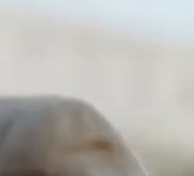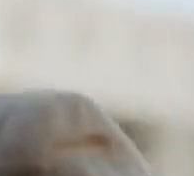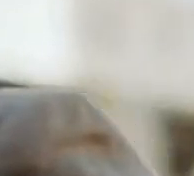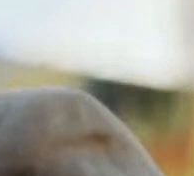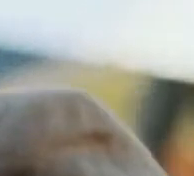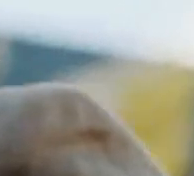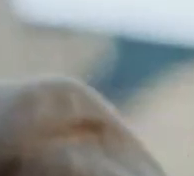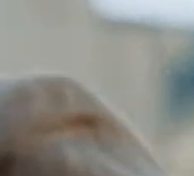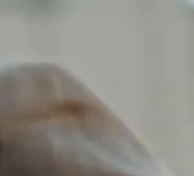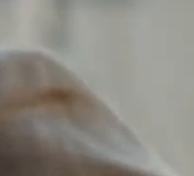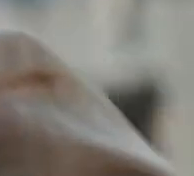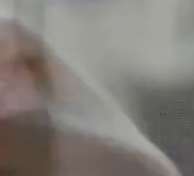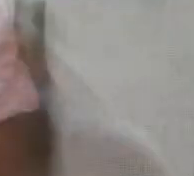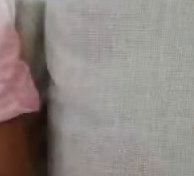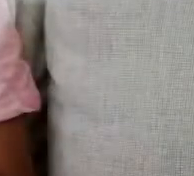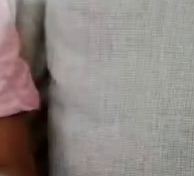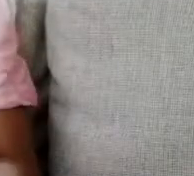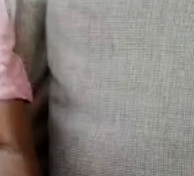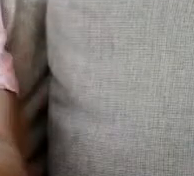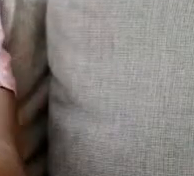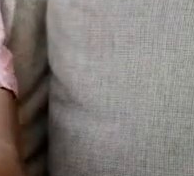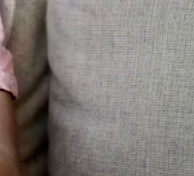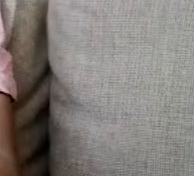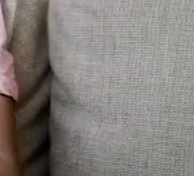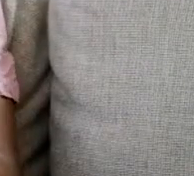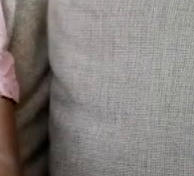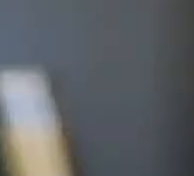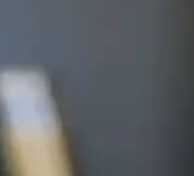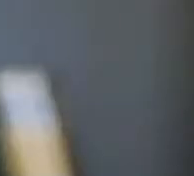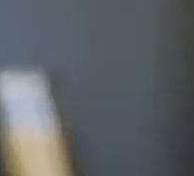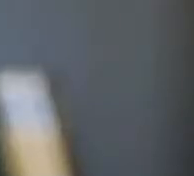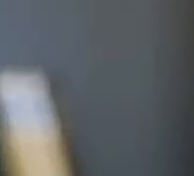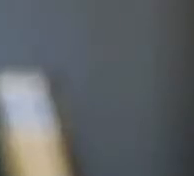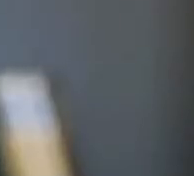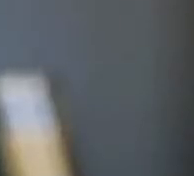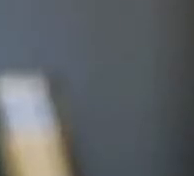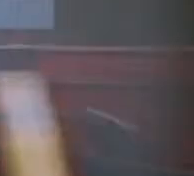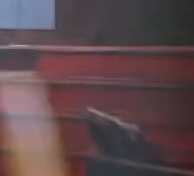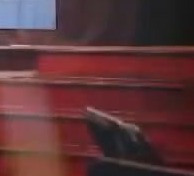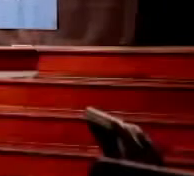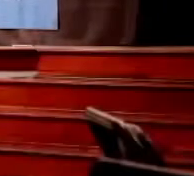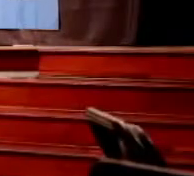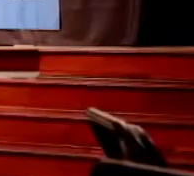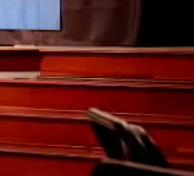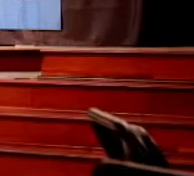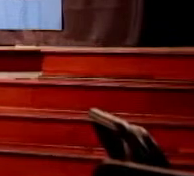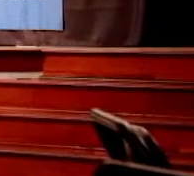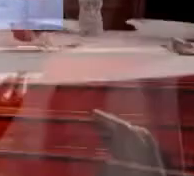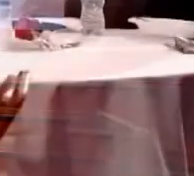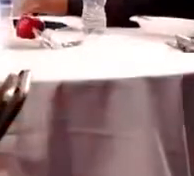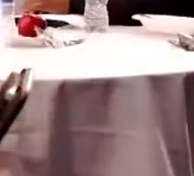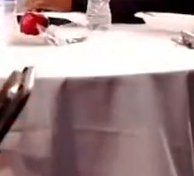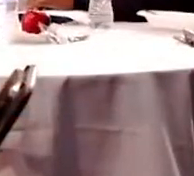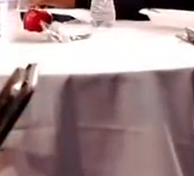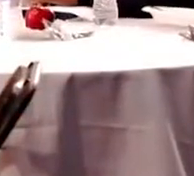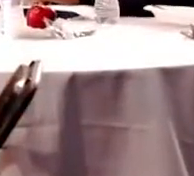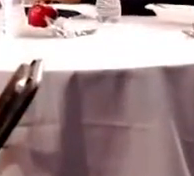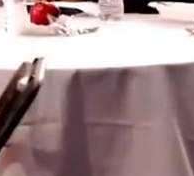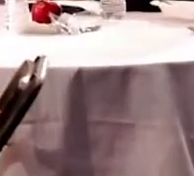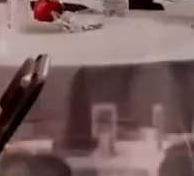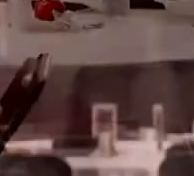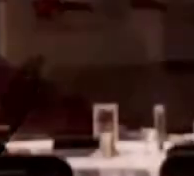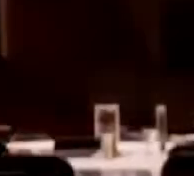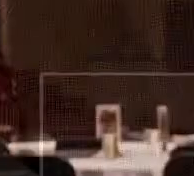men of all ages on their walk with Christ through a one-day virtual experience of praise, worship, and